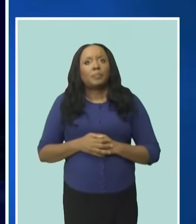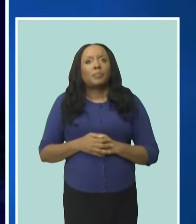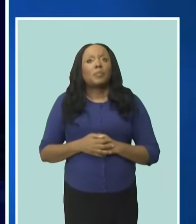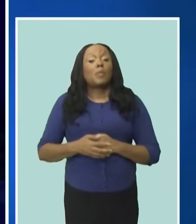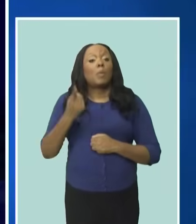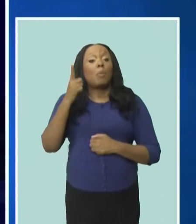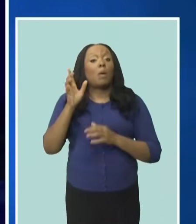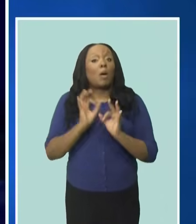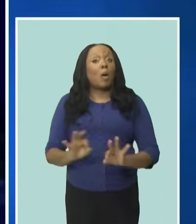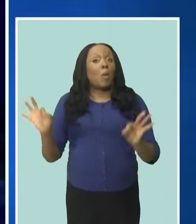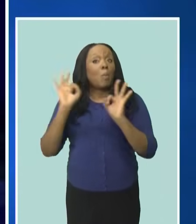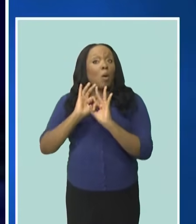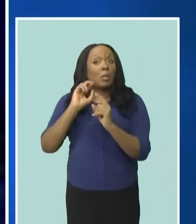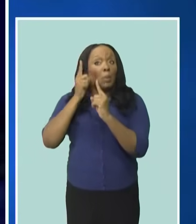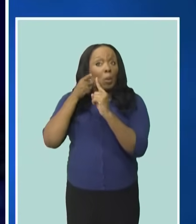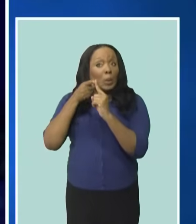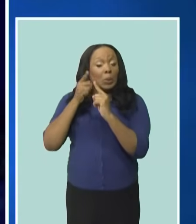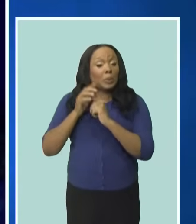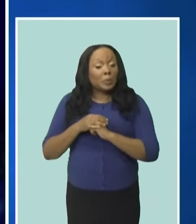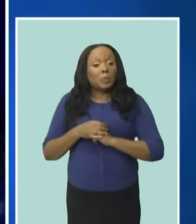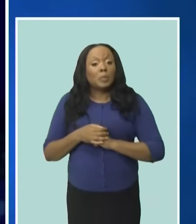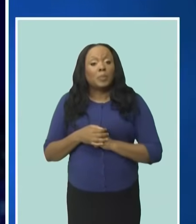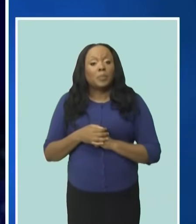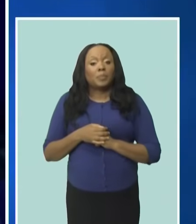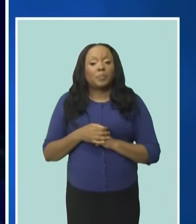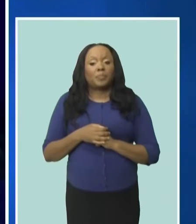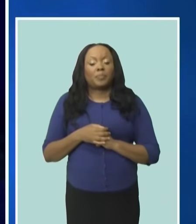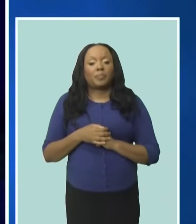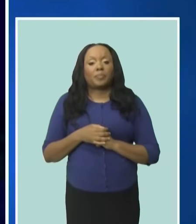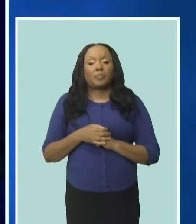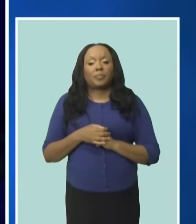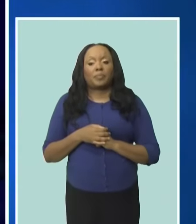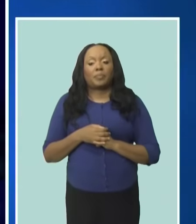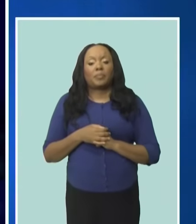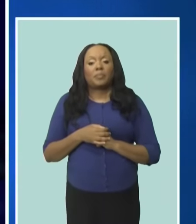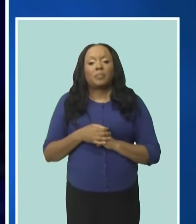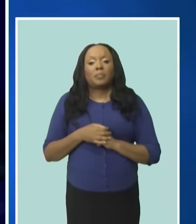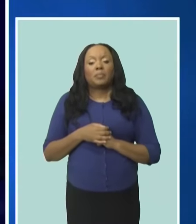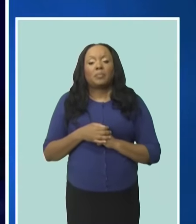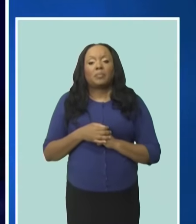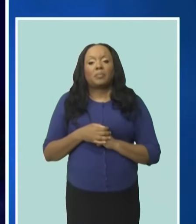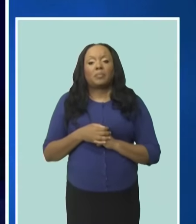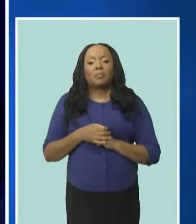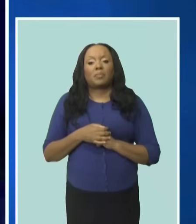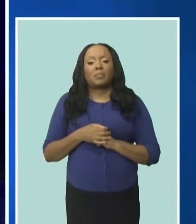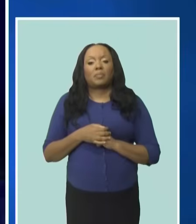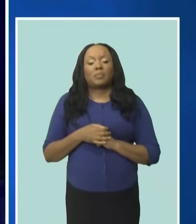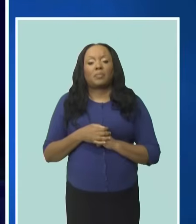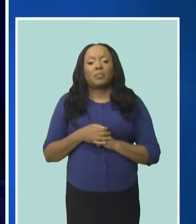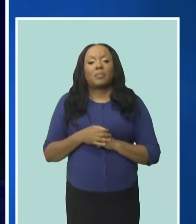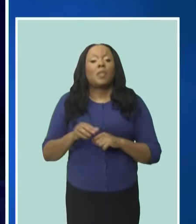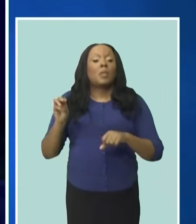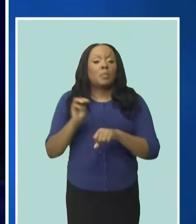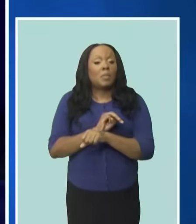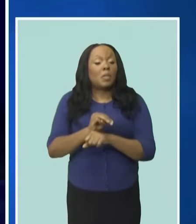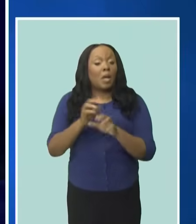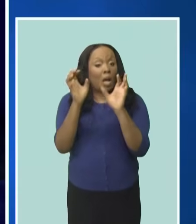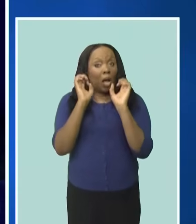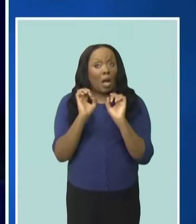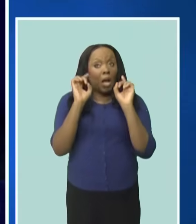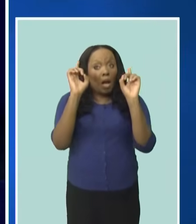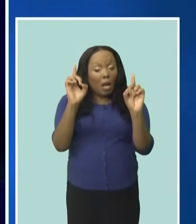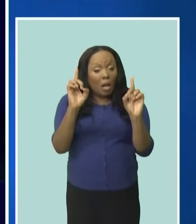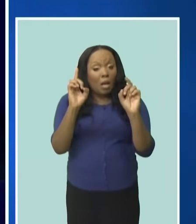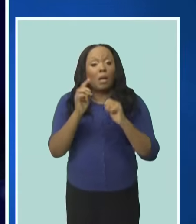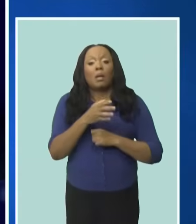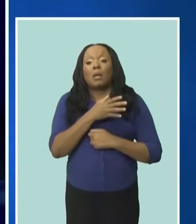the discussions was a zero-tolerance stance by both the Ministry of Educational